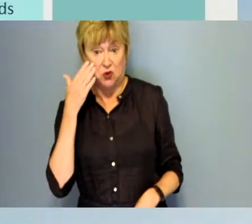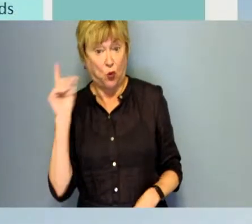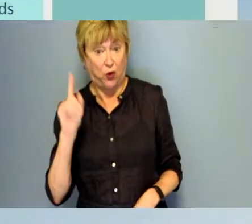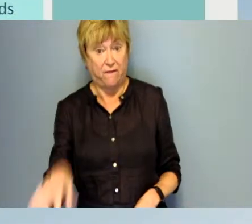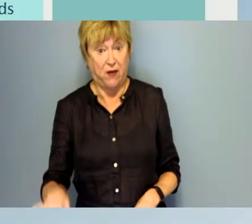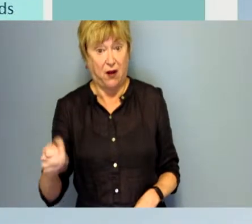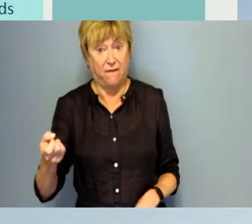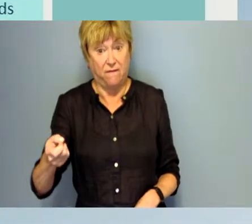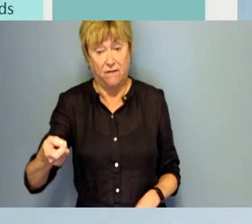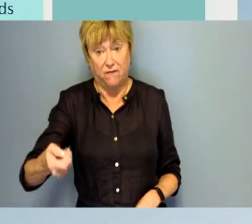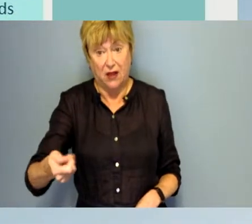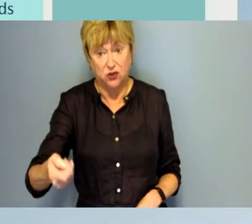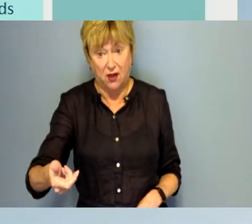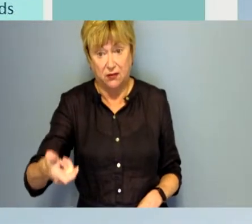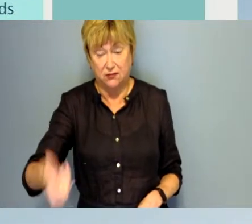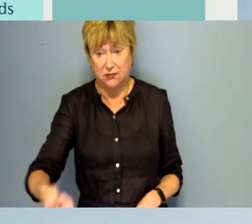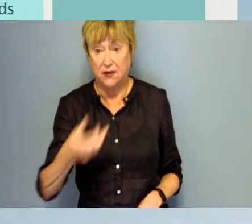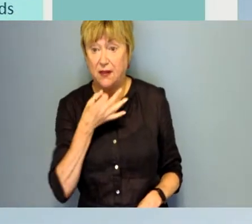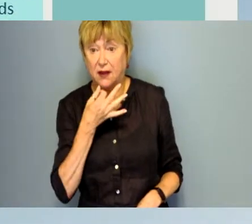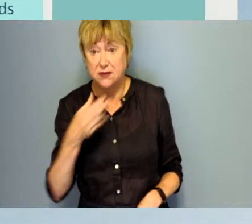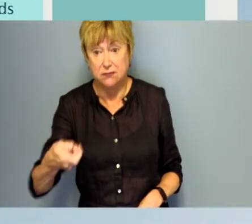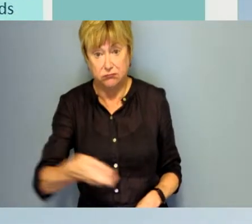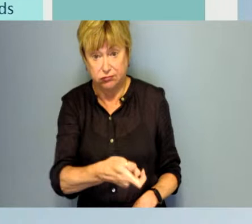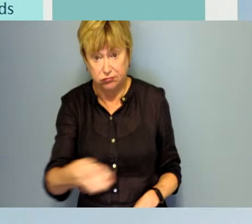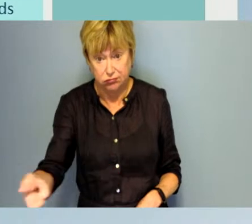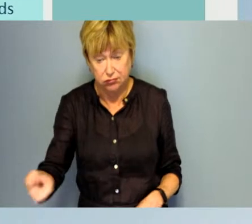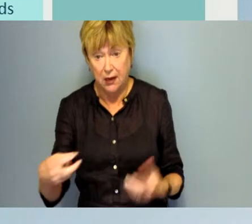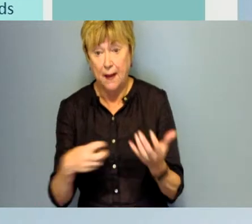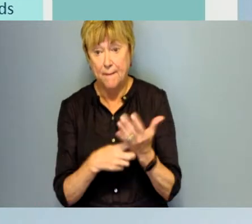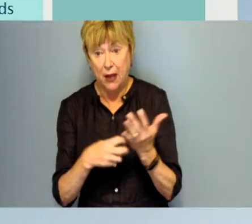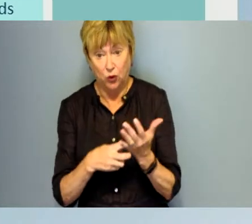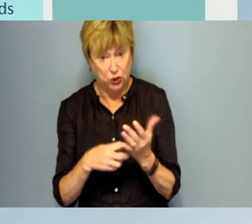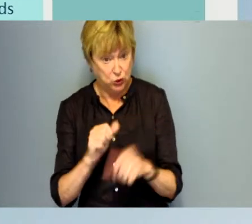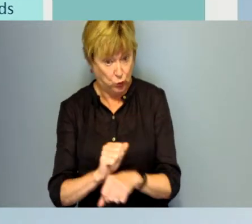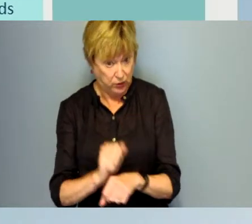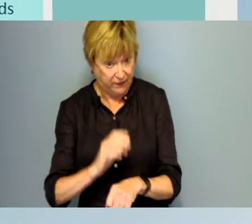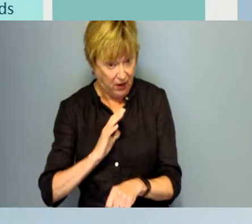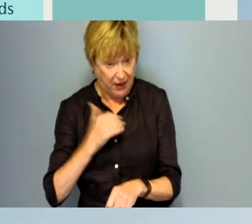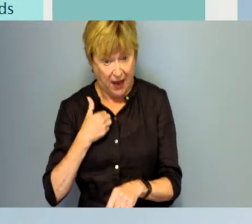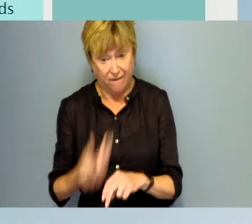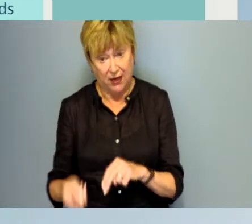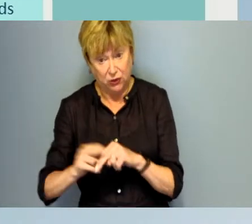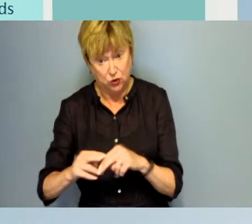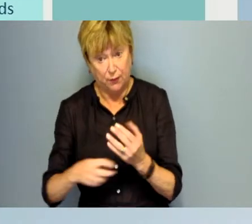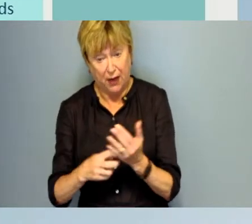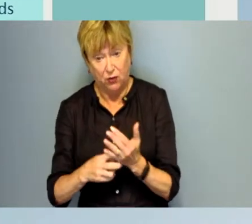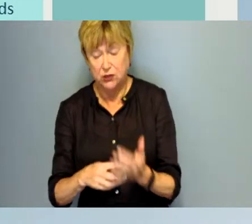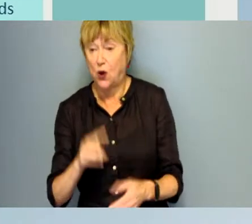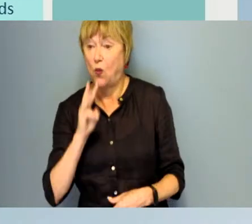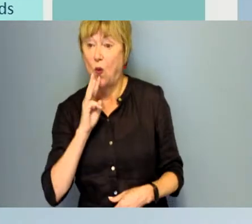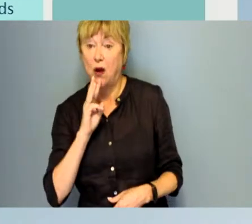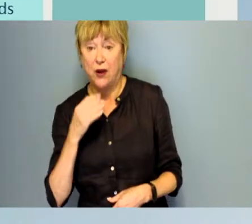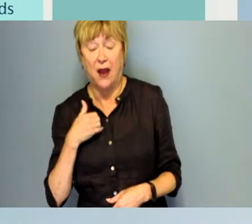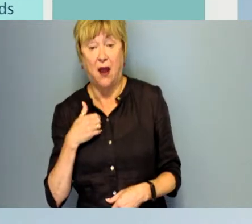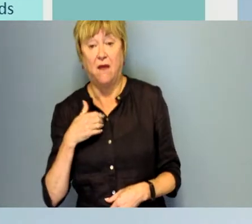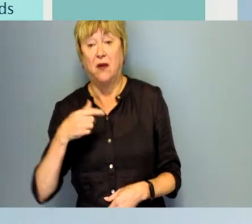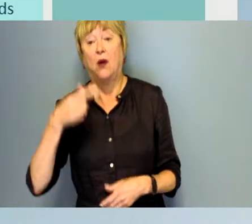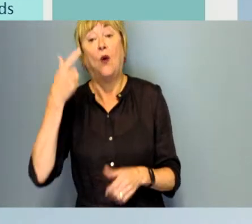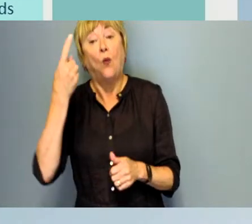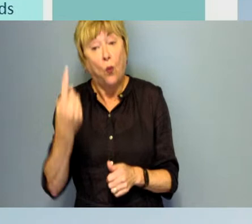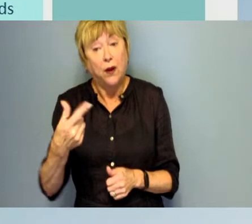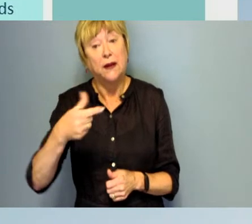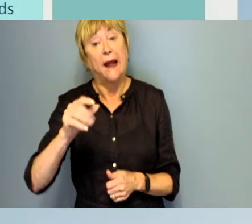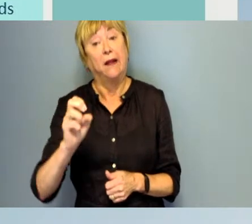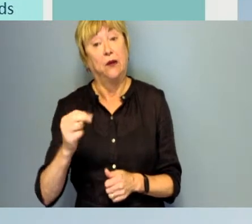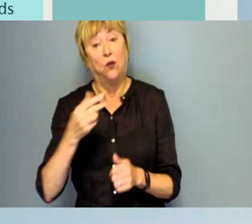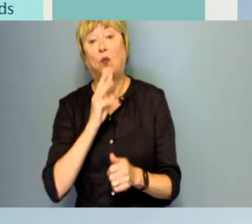get to them in the dark? Do the batteries work? Do you have extra batteries? Water. Do you have a gallon of water per person in your household,